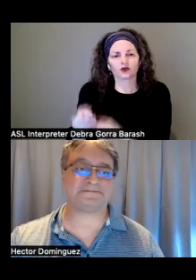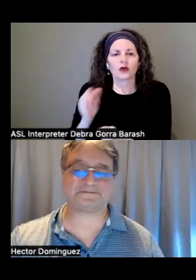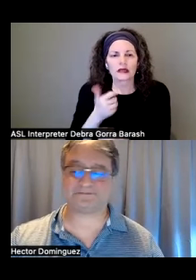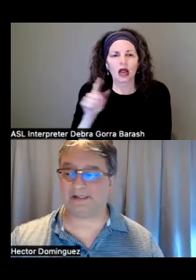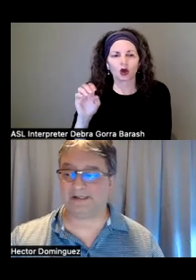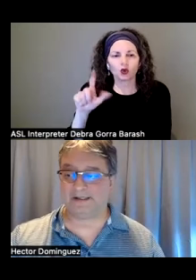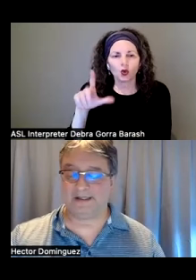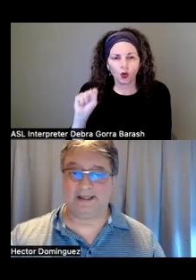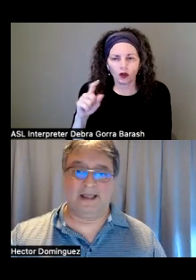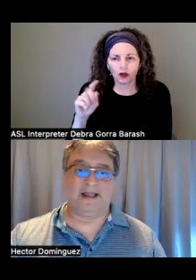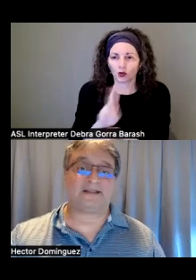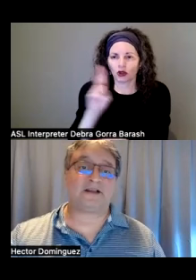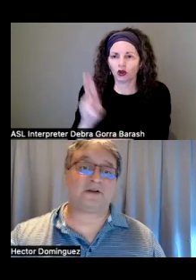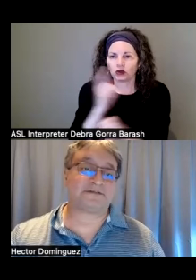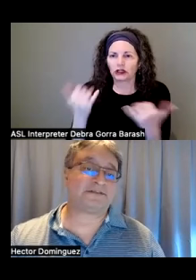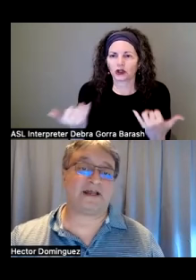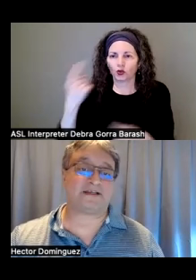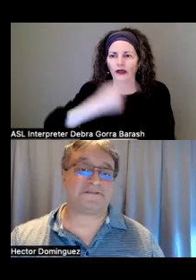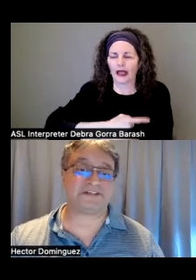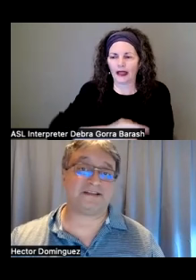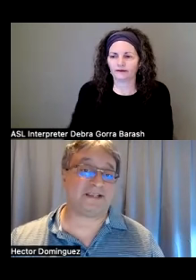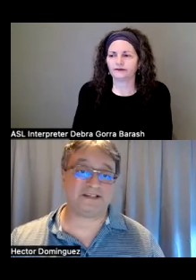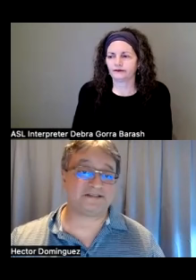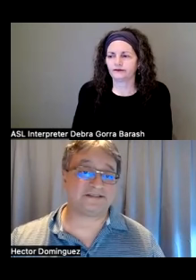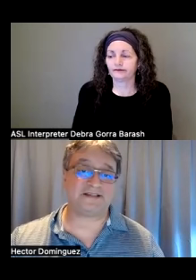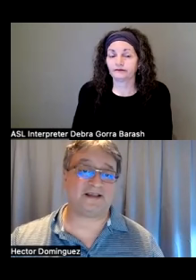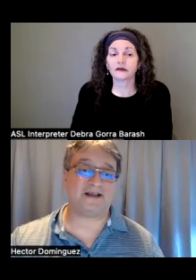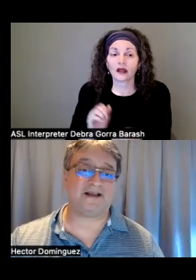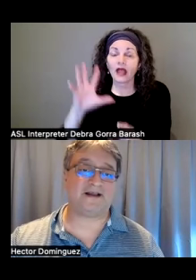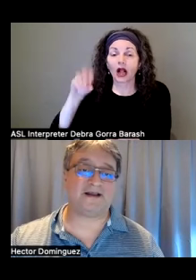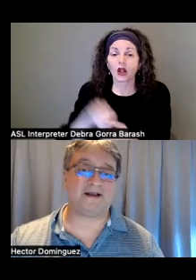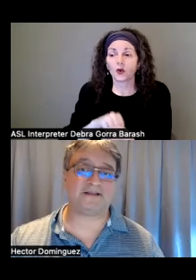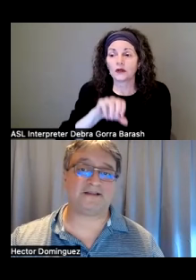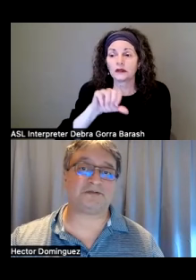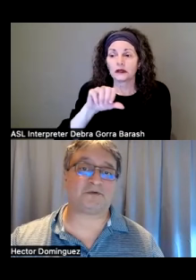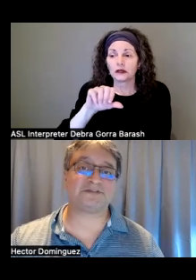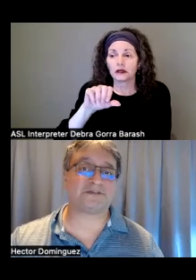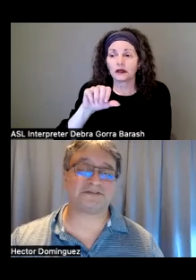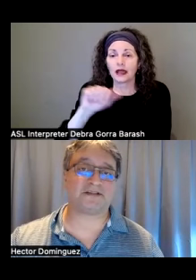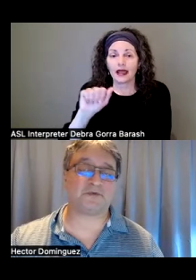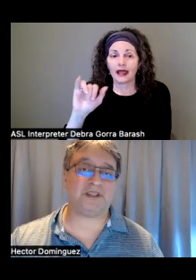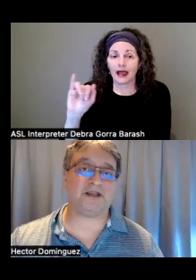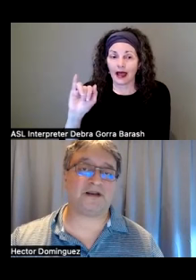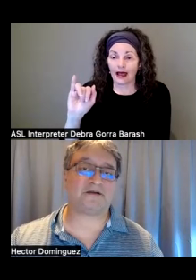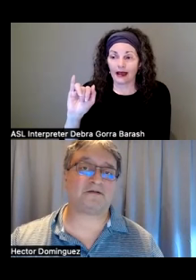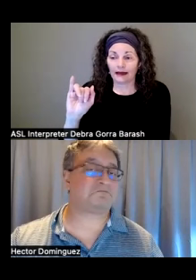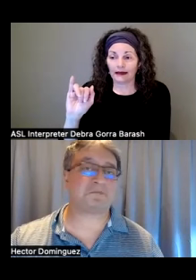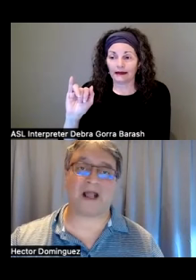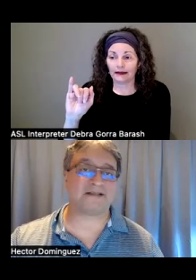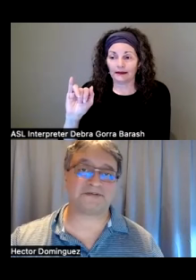please. And that includes artificial intelligence. And one of the questions that we